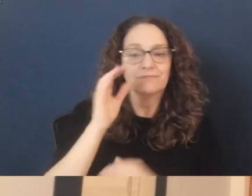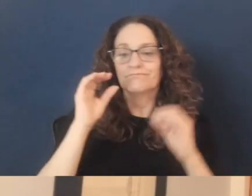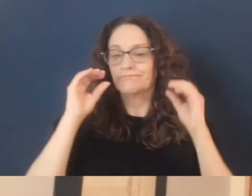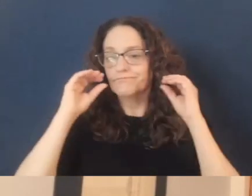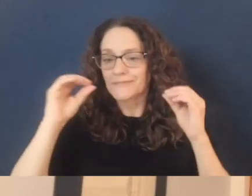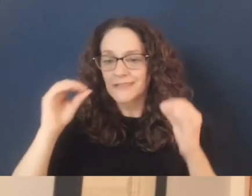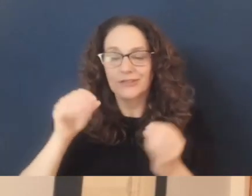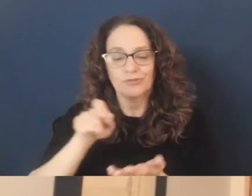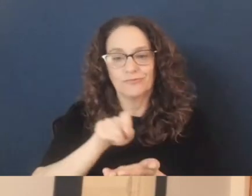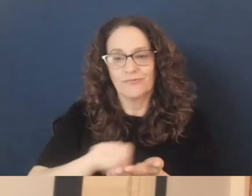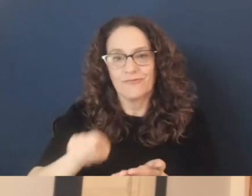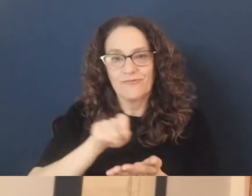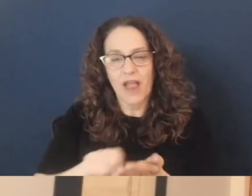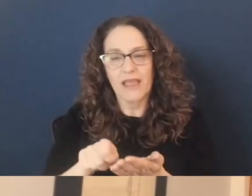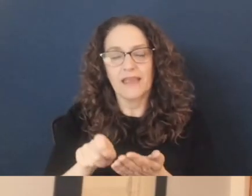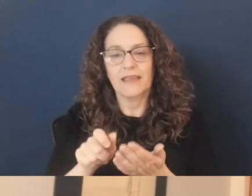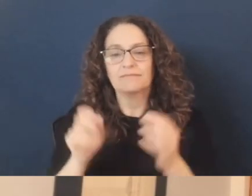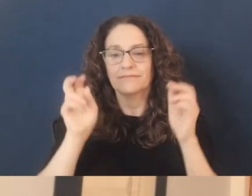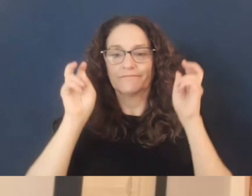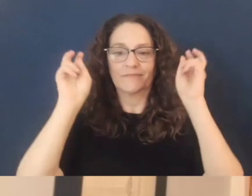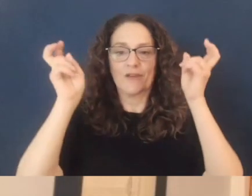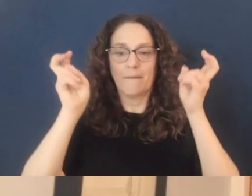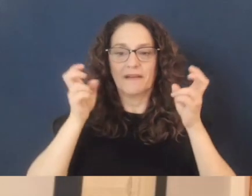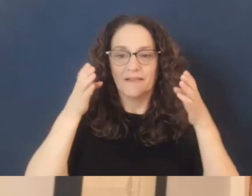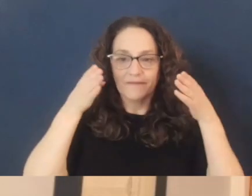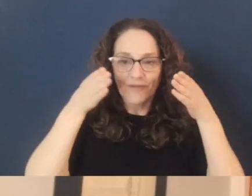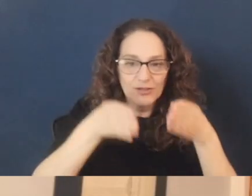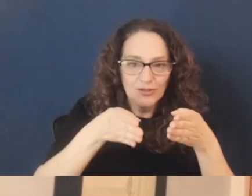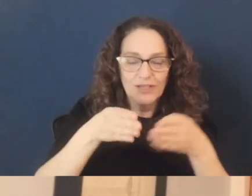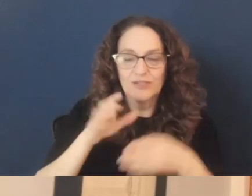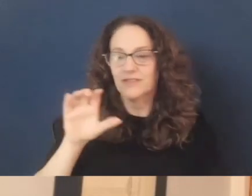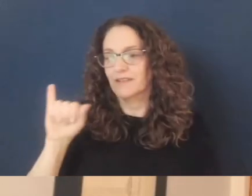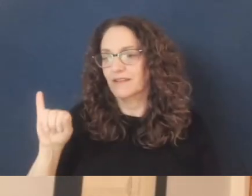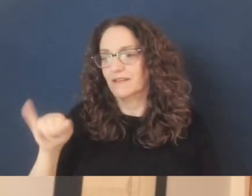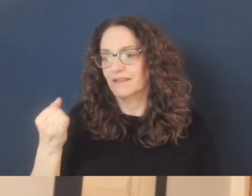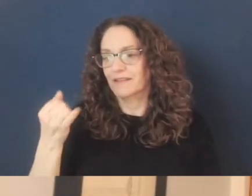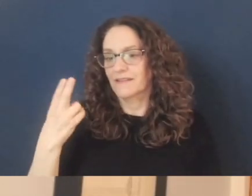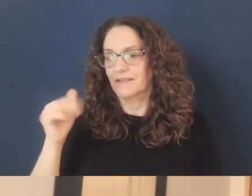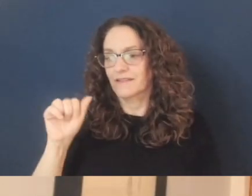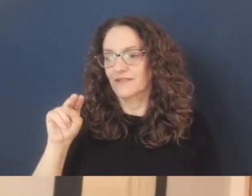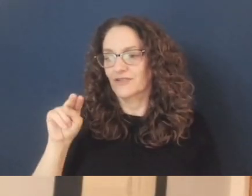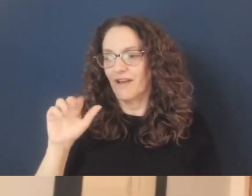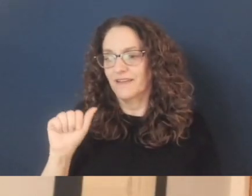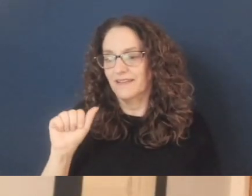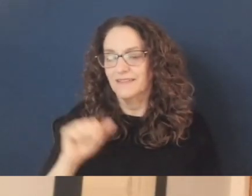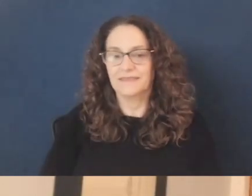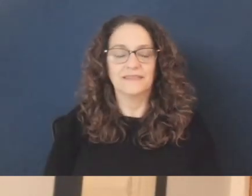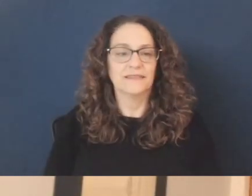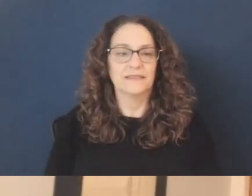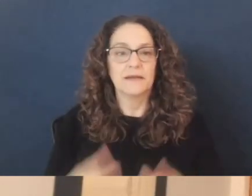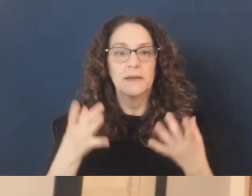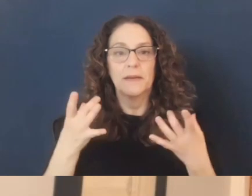this topic of concentration and jhanas quite a bit, the meditative absorptions.